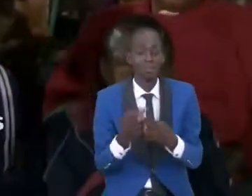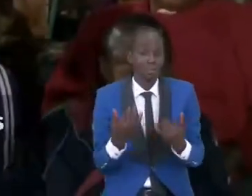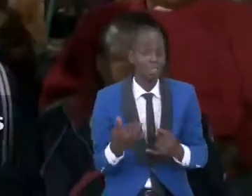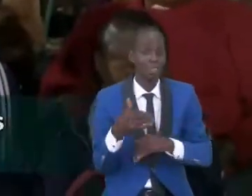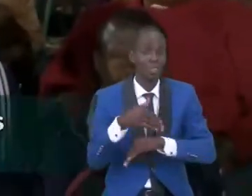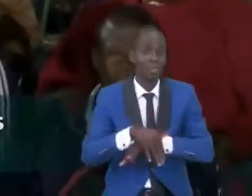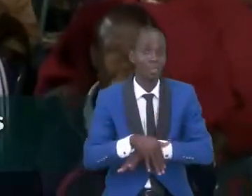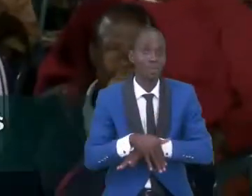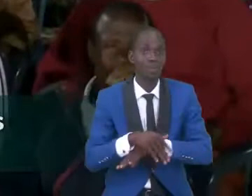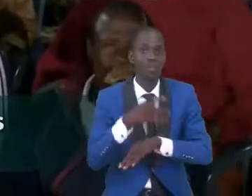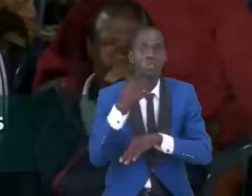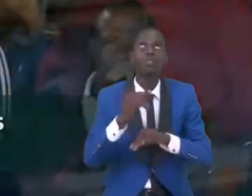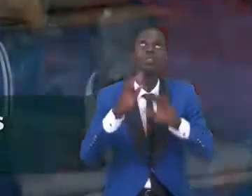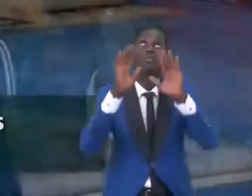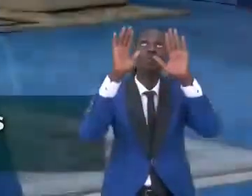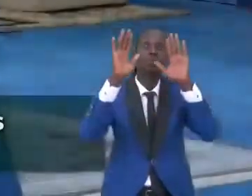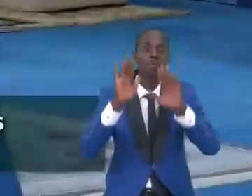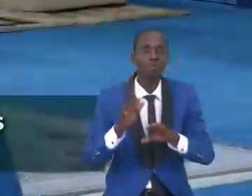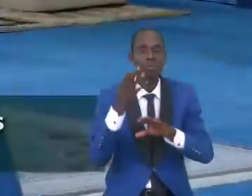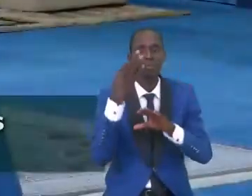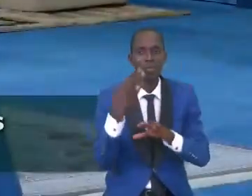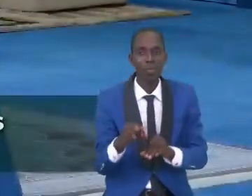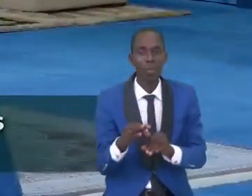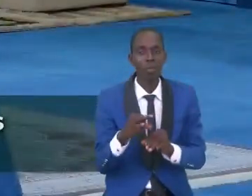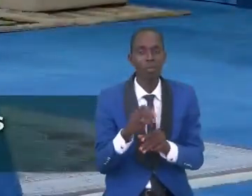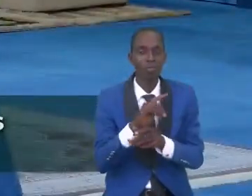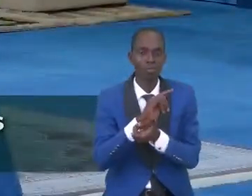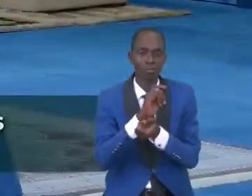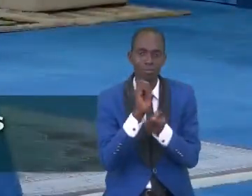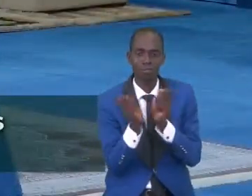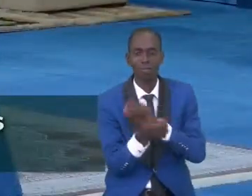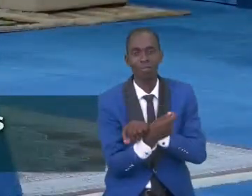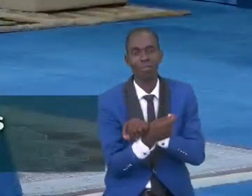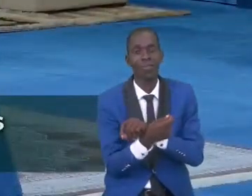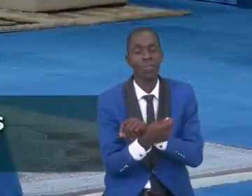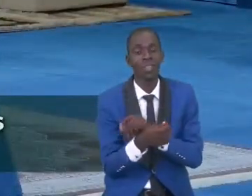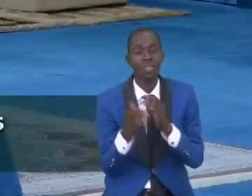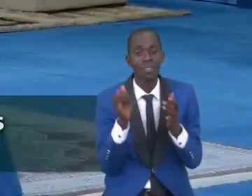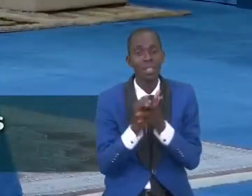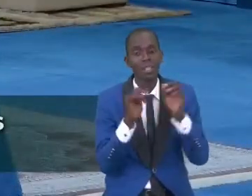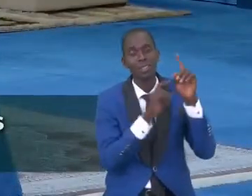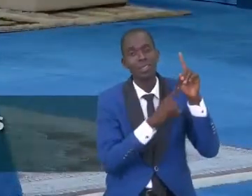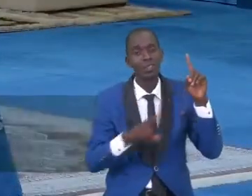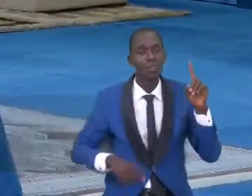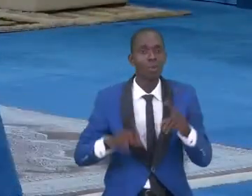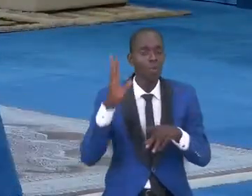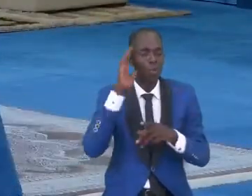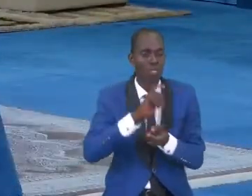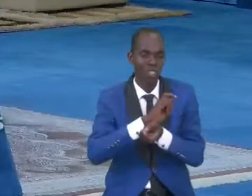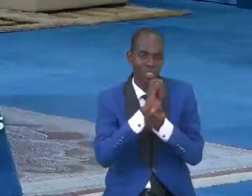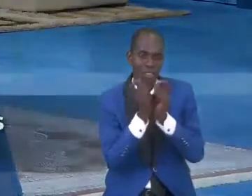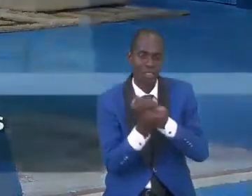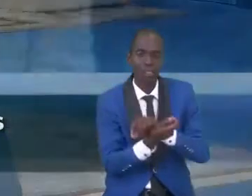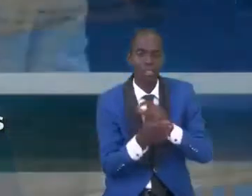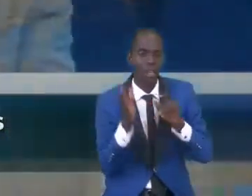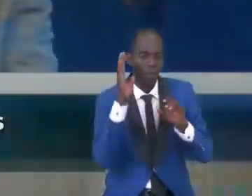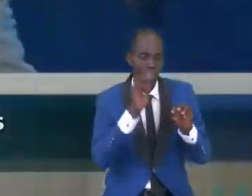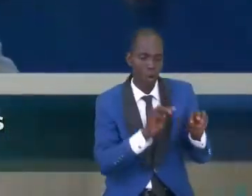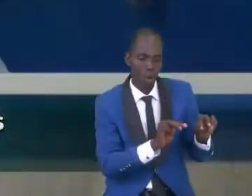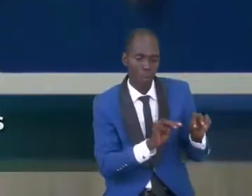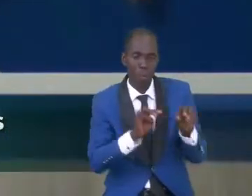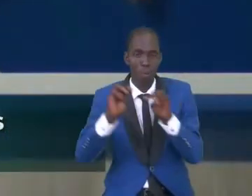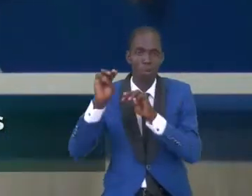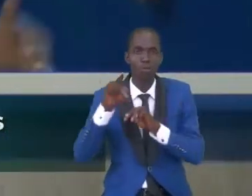Tonight, the wonder of translation, that the Lord will translate you from the kingdom